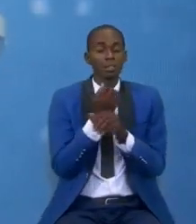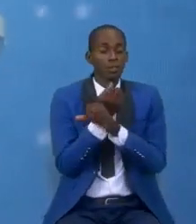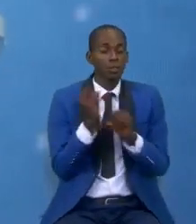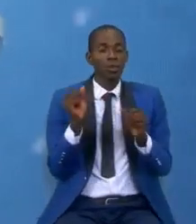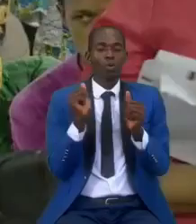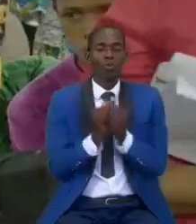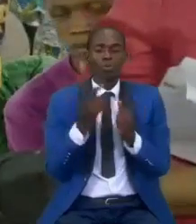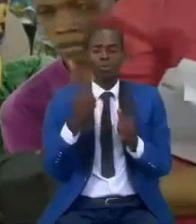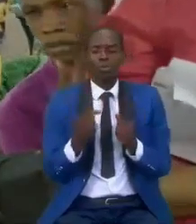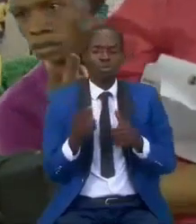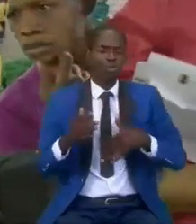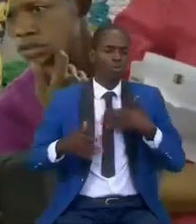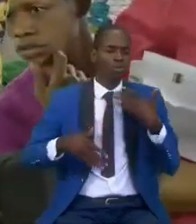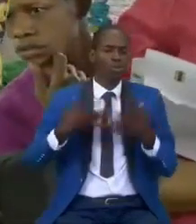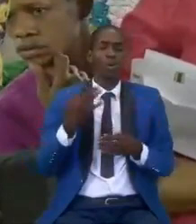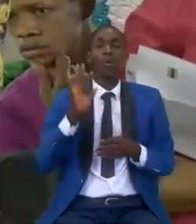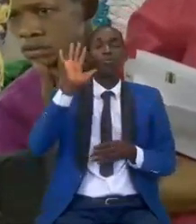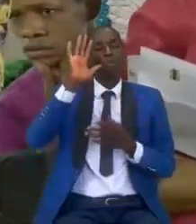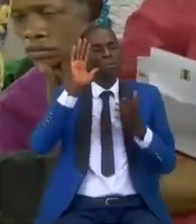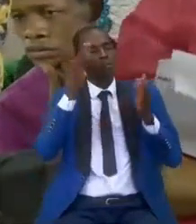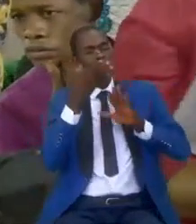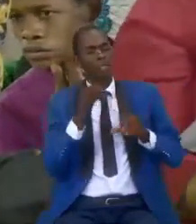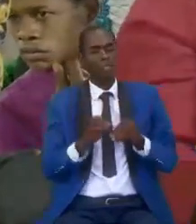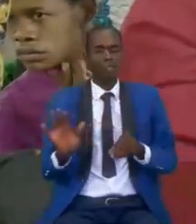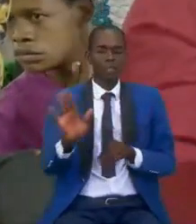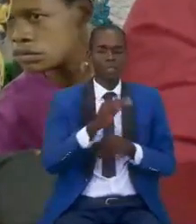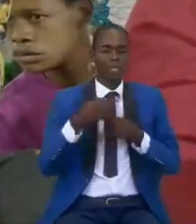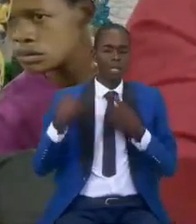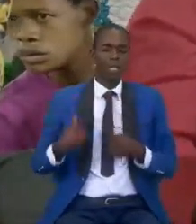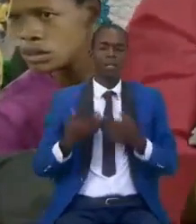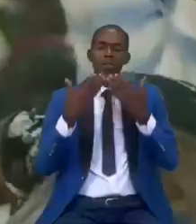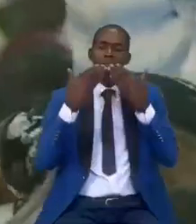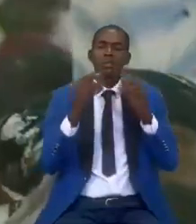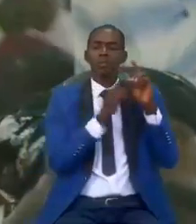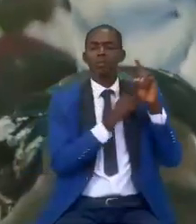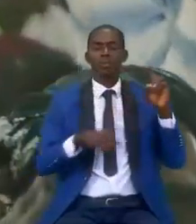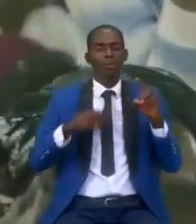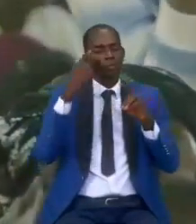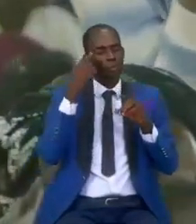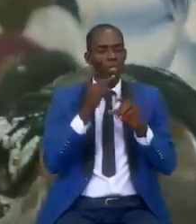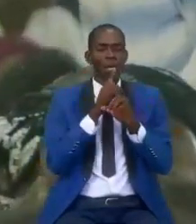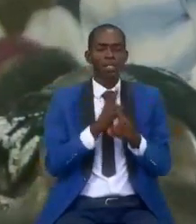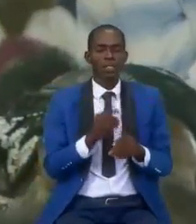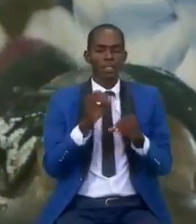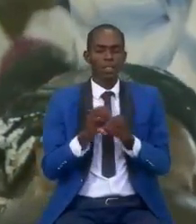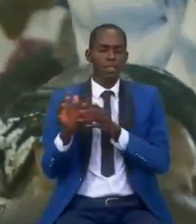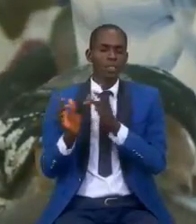Lord, for the answer. In Jesus' name we pray.